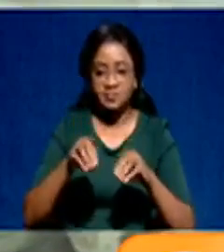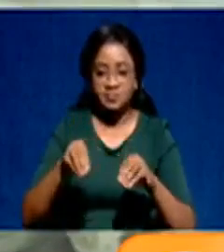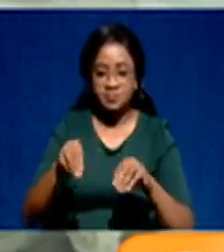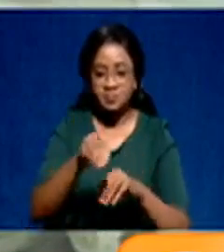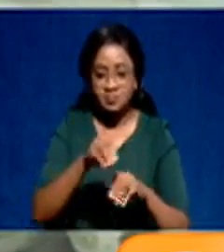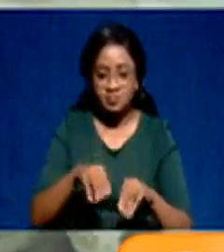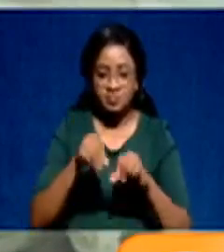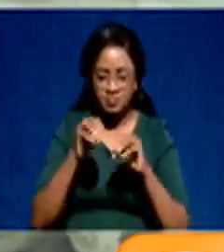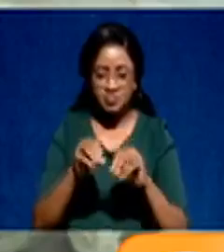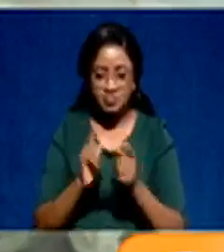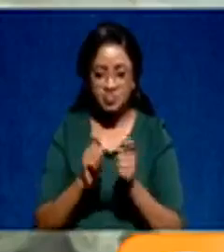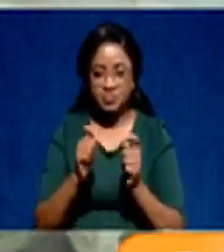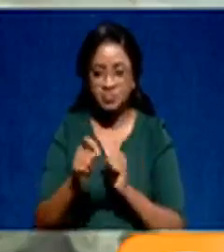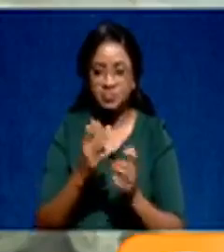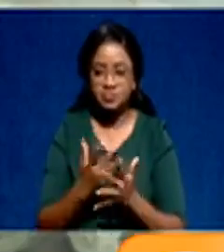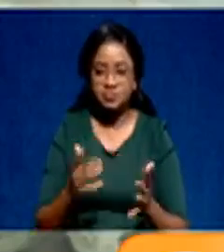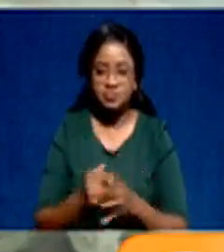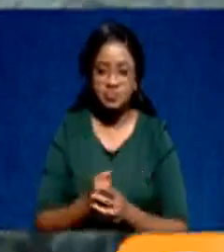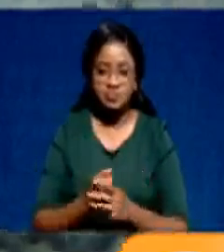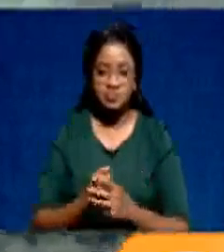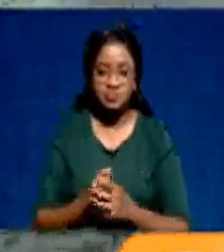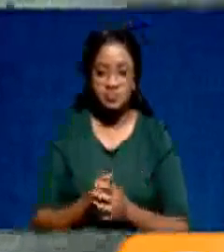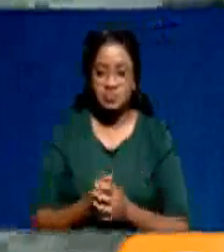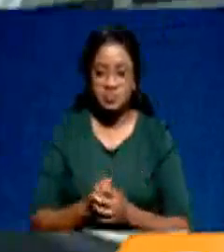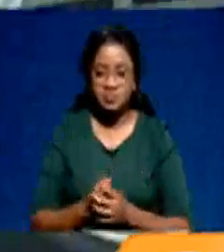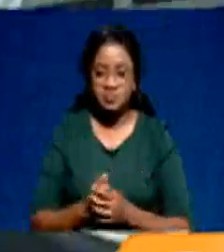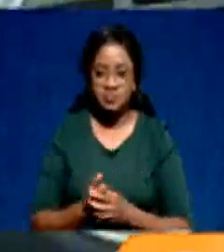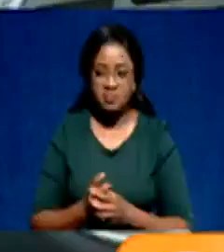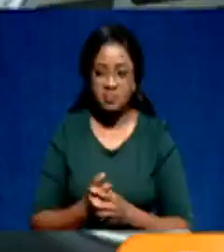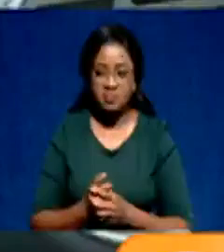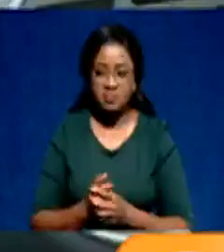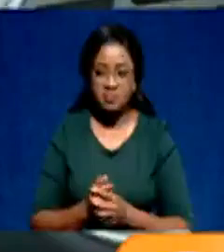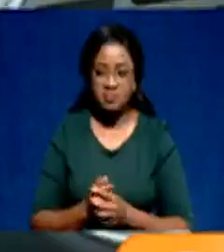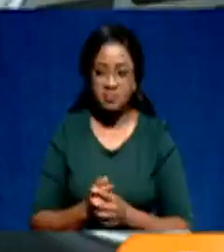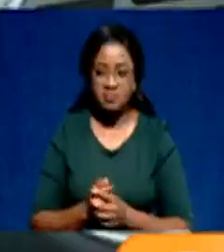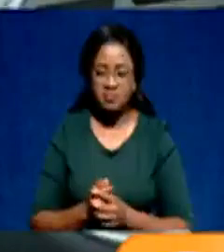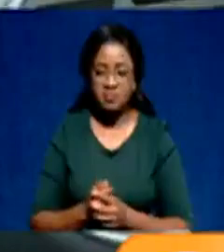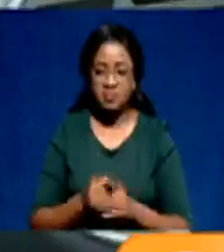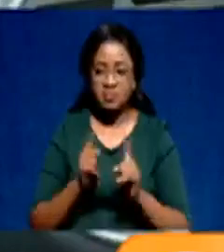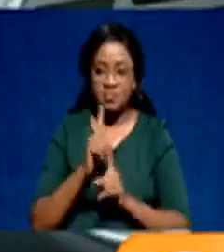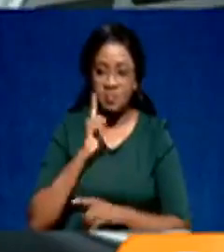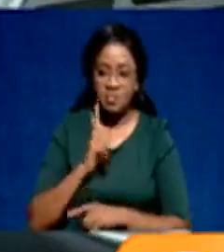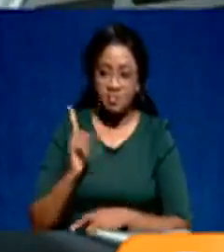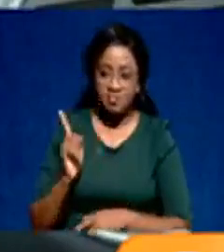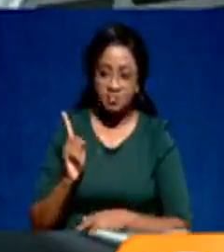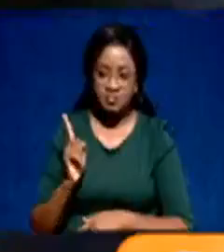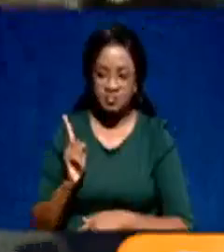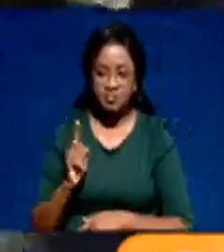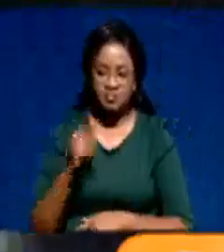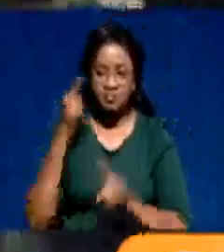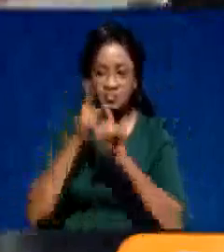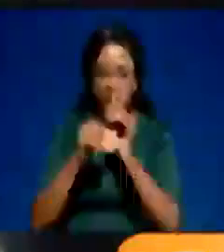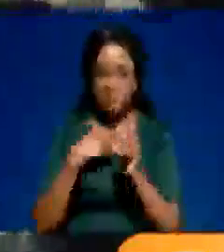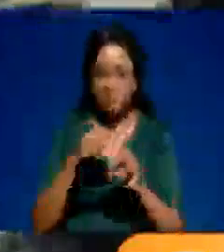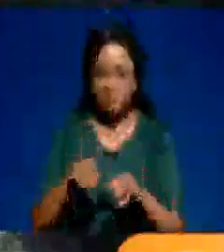amendment product to the farmers. Initially, Rigu supplied the biochar to farmers as a soil amendment, but